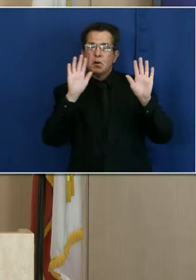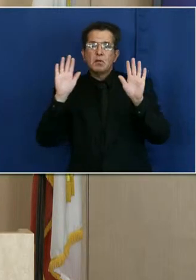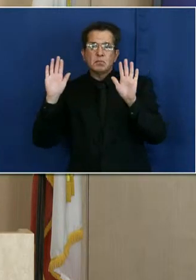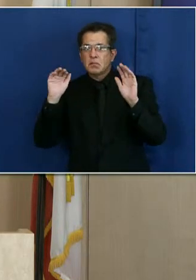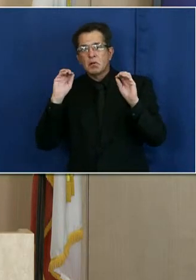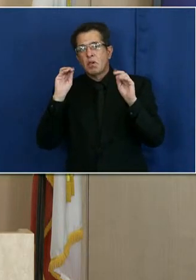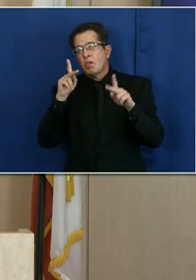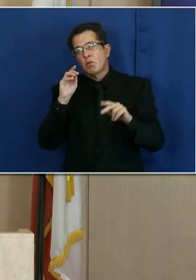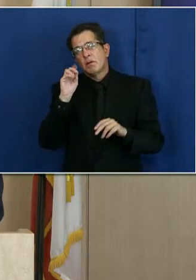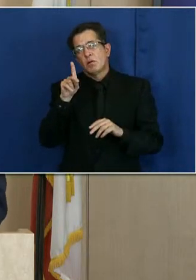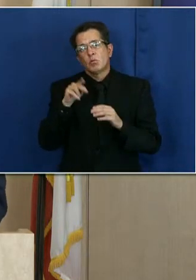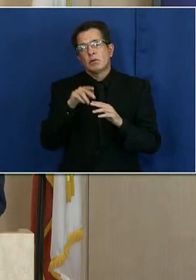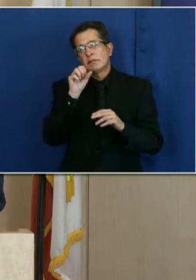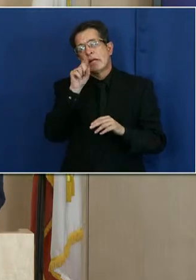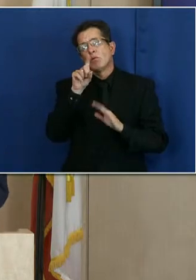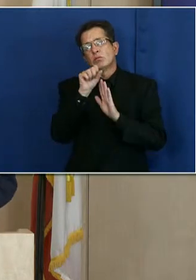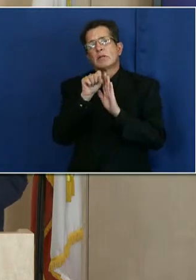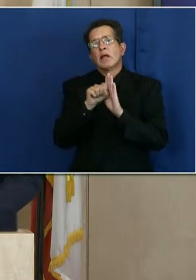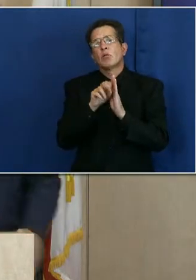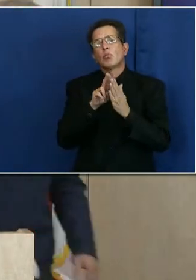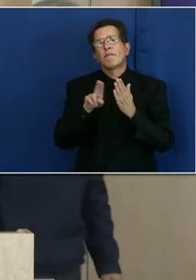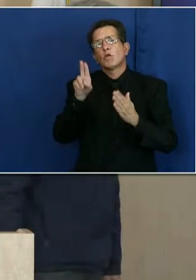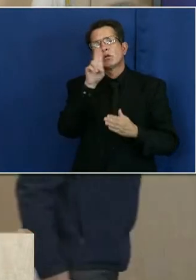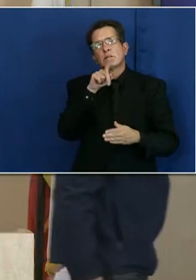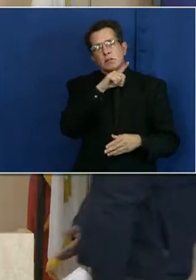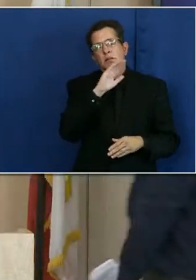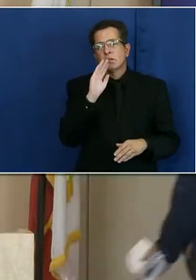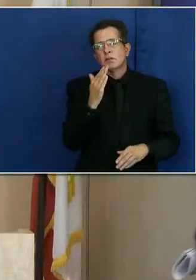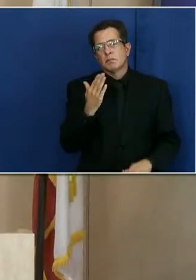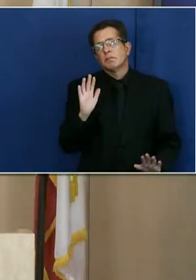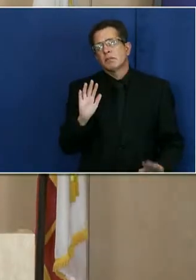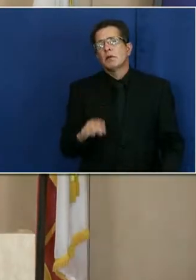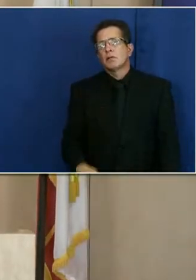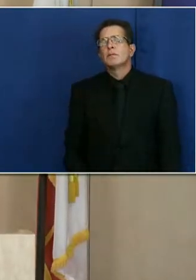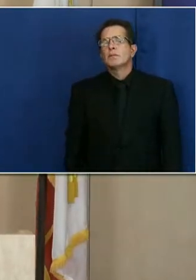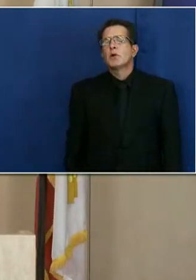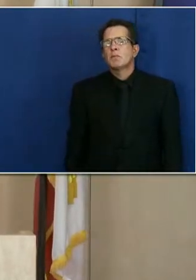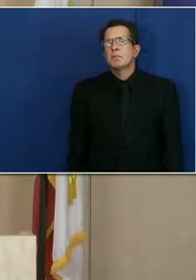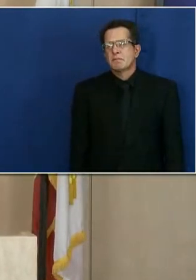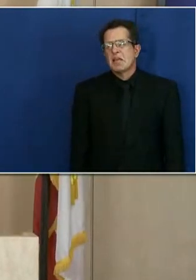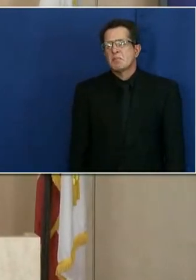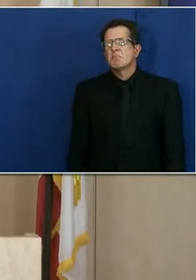State students. Thank you, Dr. McDonald.